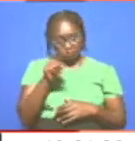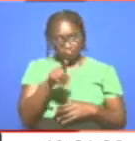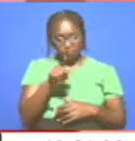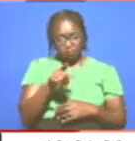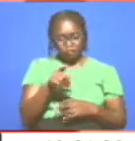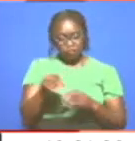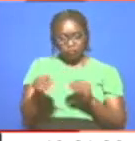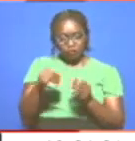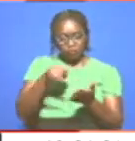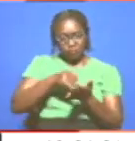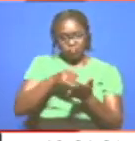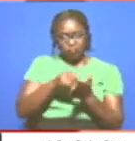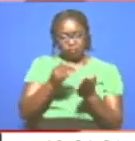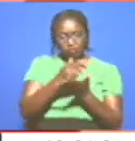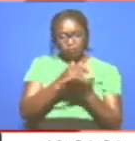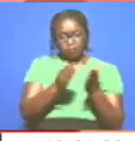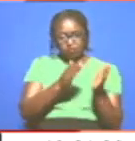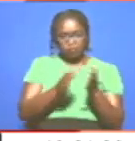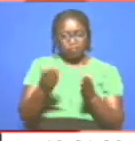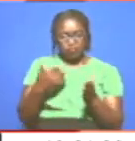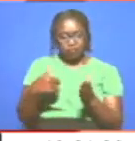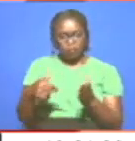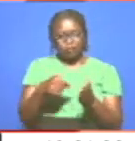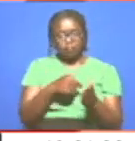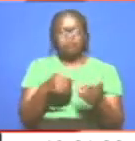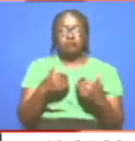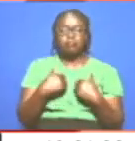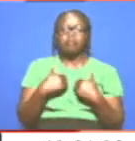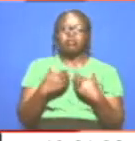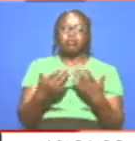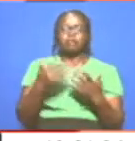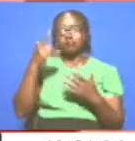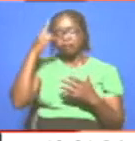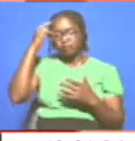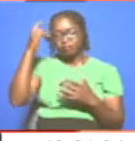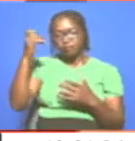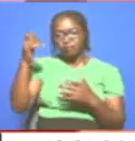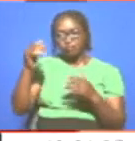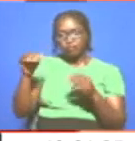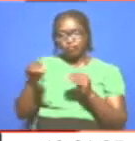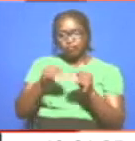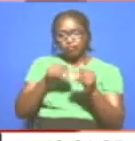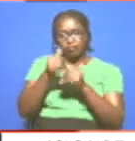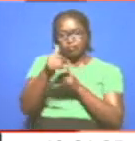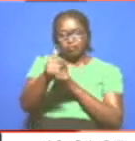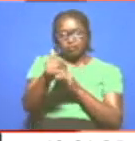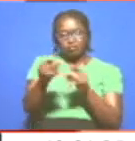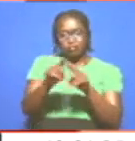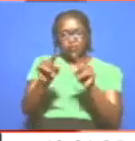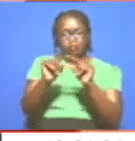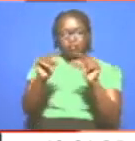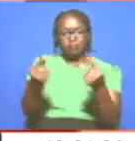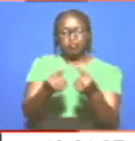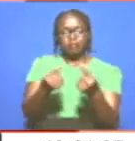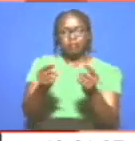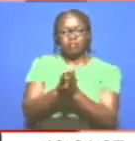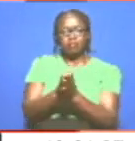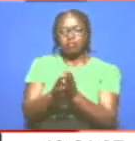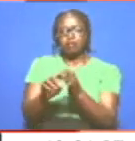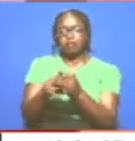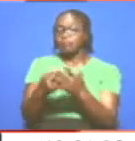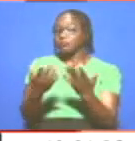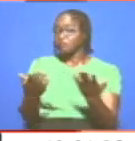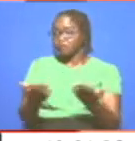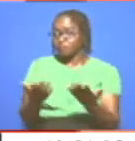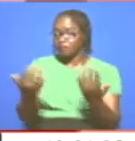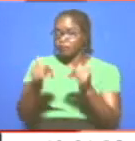of our plans that we have. So for us, our dream is to try and move forward as a group, and it starts from the players,